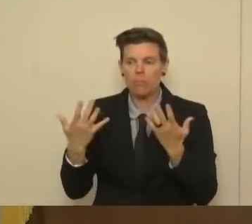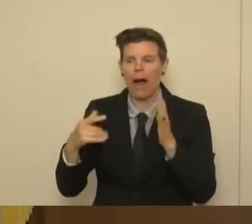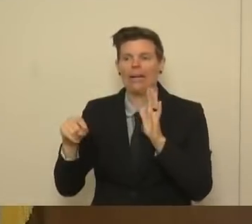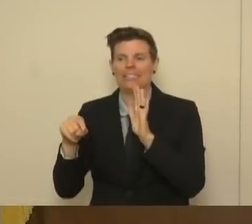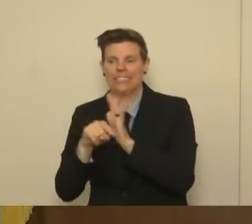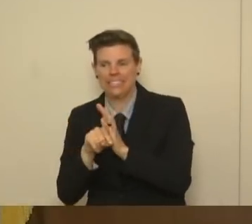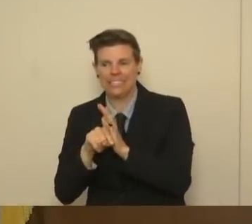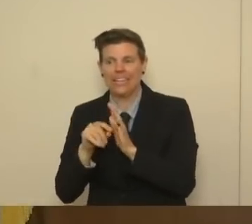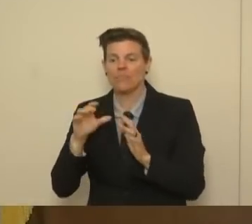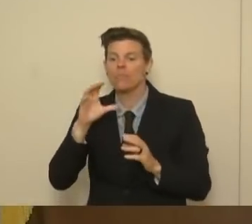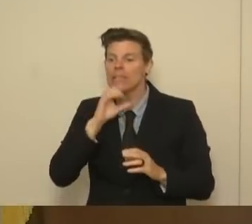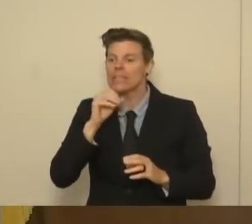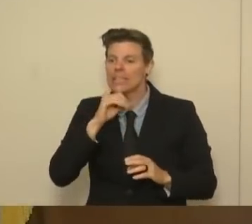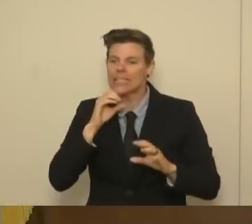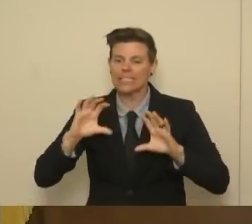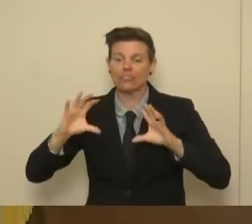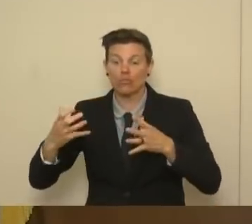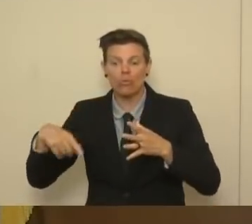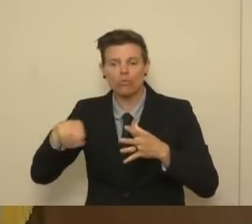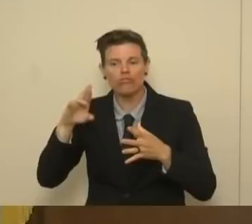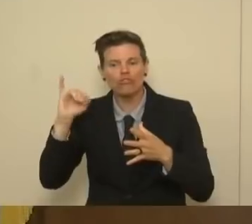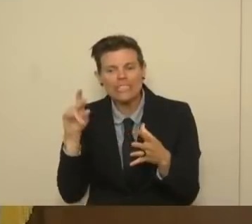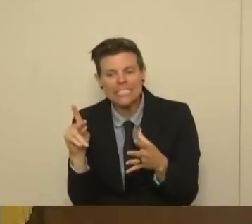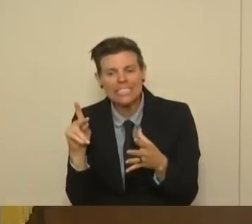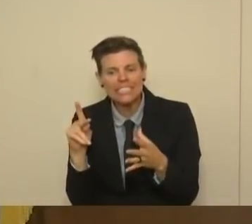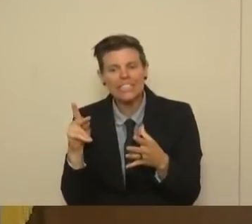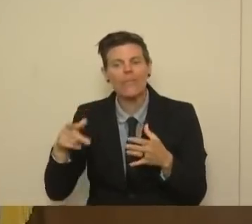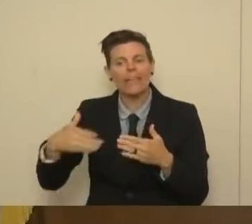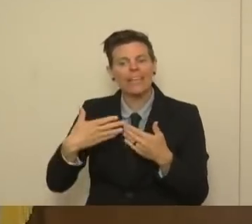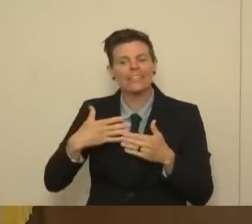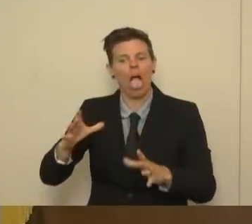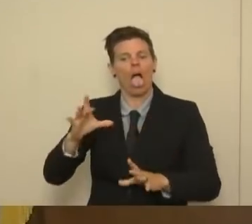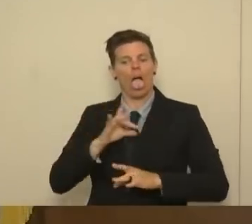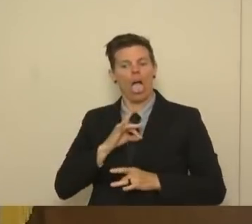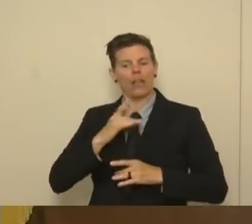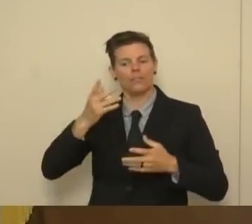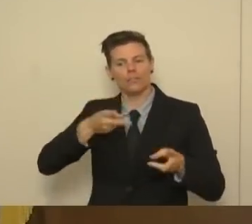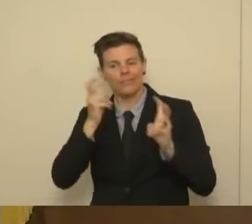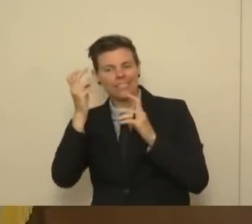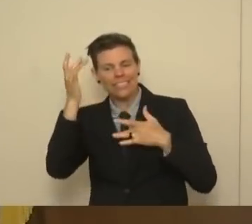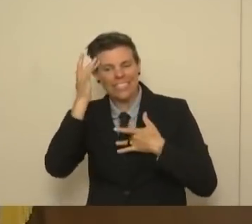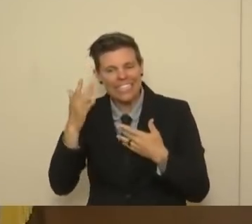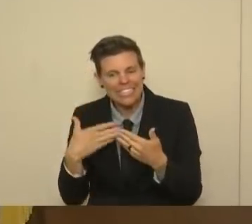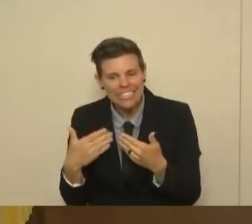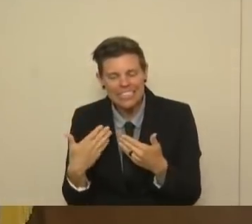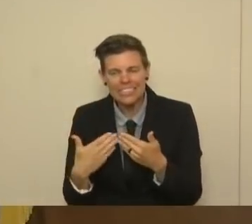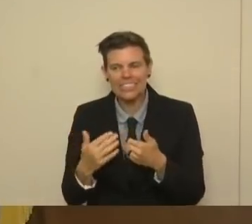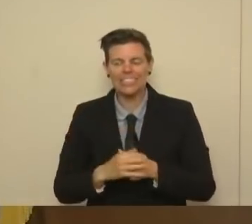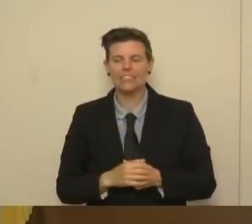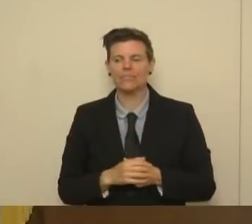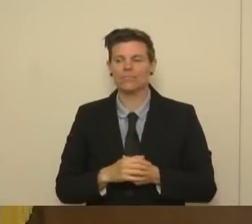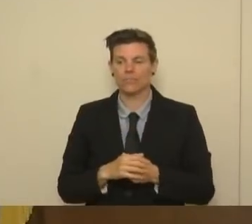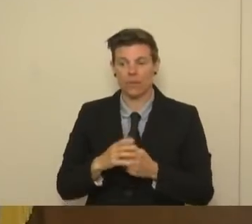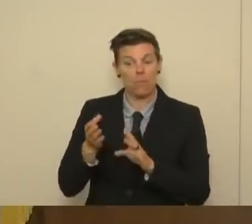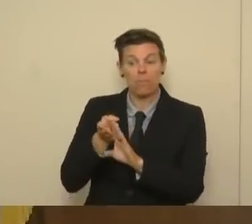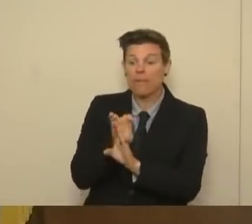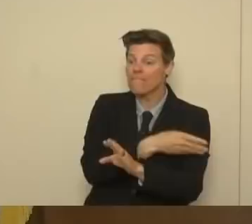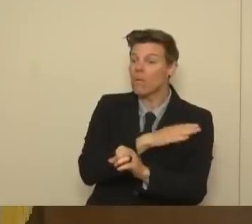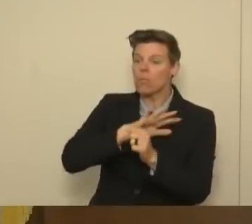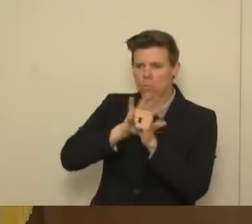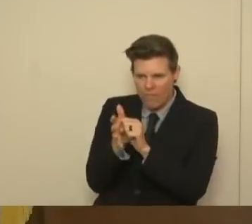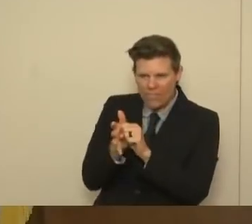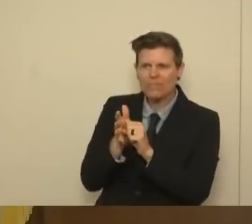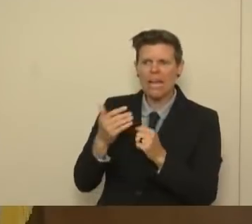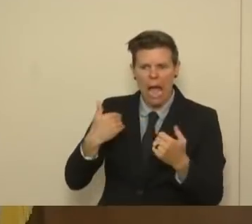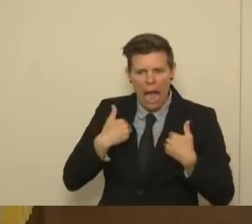to do better, arguably, and we have a teacher shortage even without COVID. And when I say teacher, right, we have a public